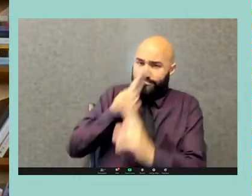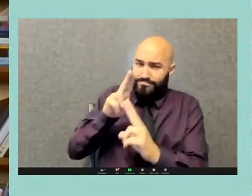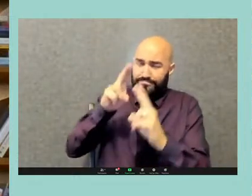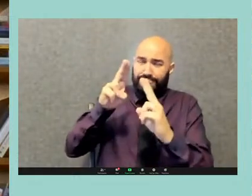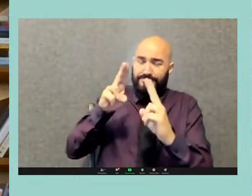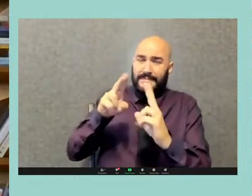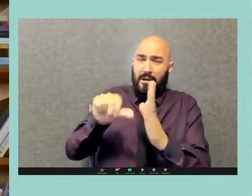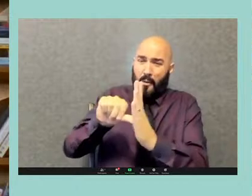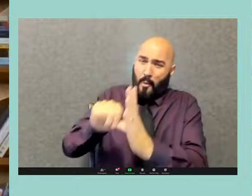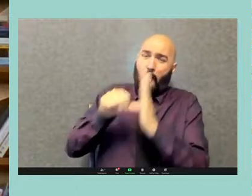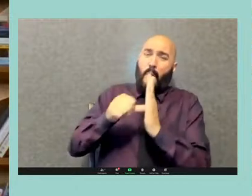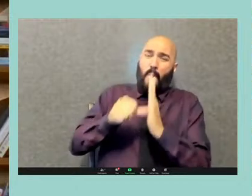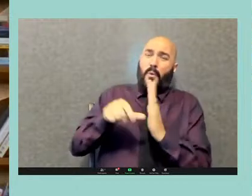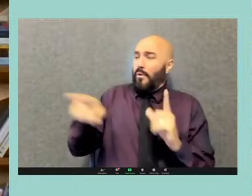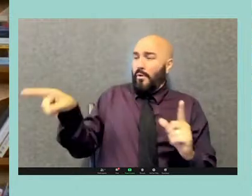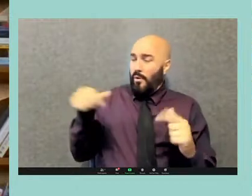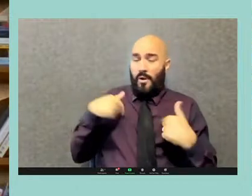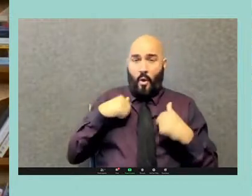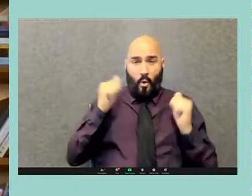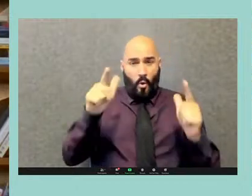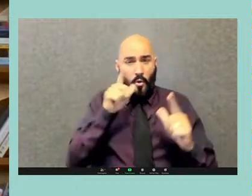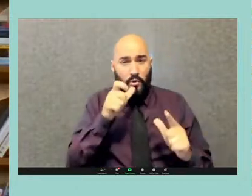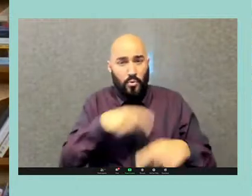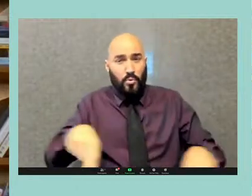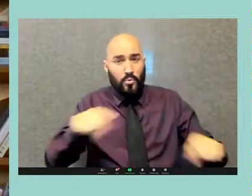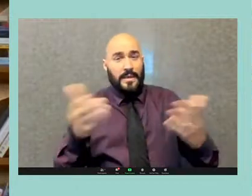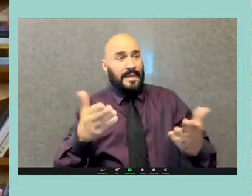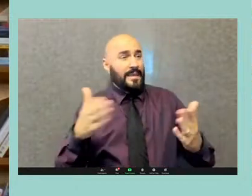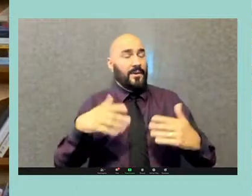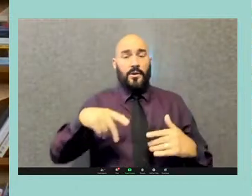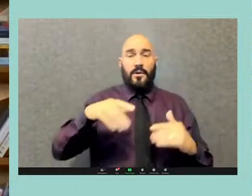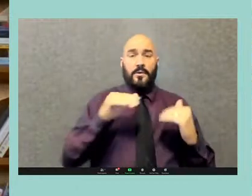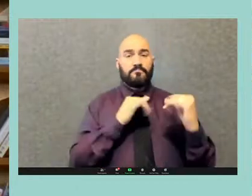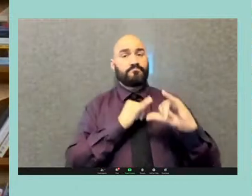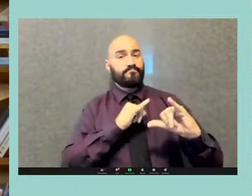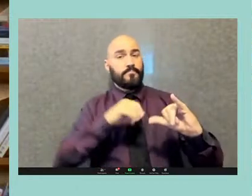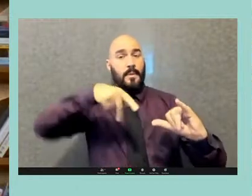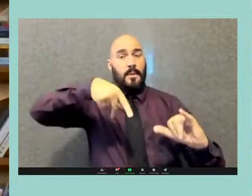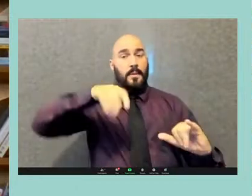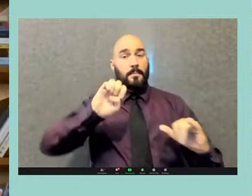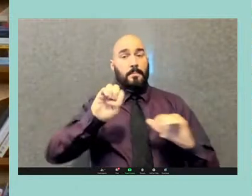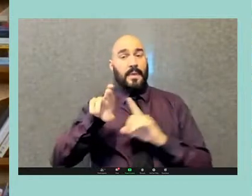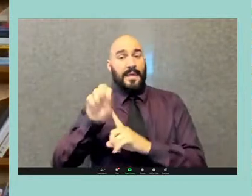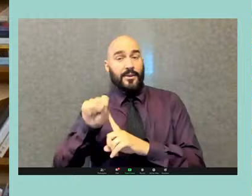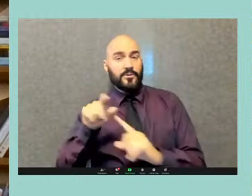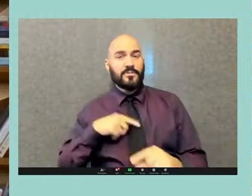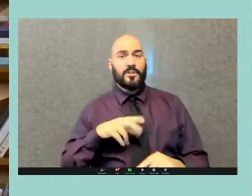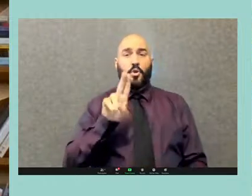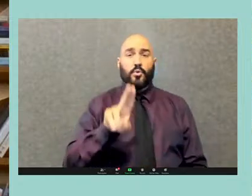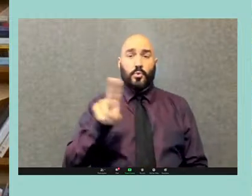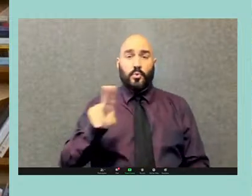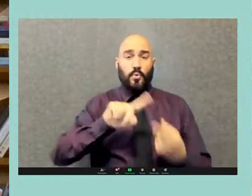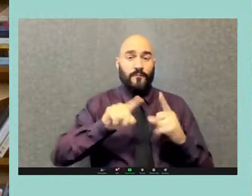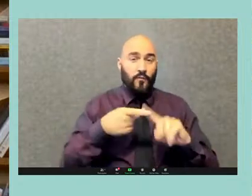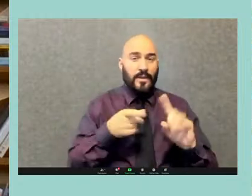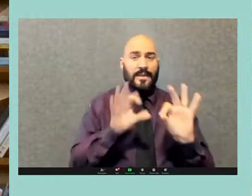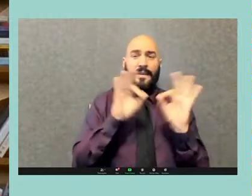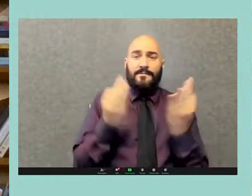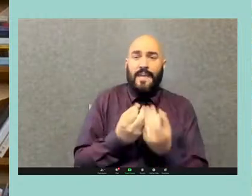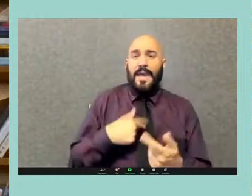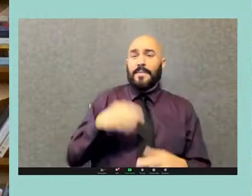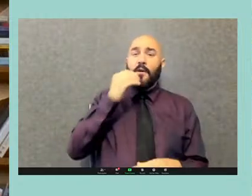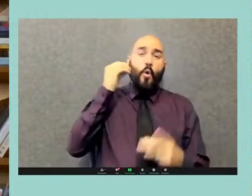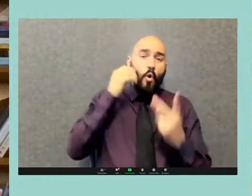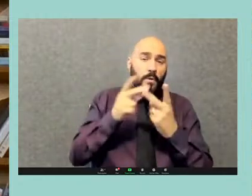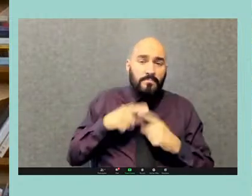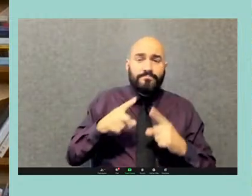here, your peers, your new young adult friends, your spiritual home bases, your family. We do